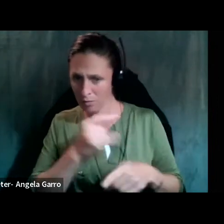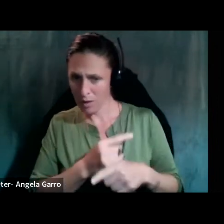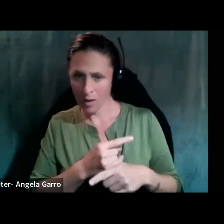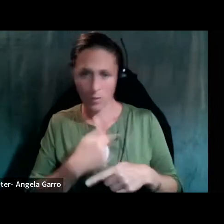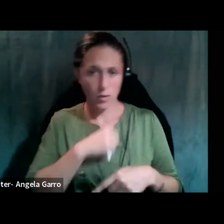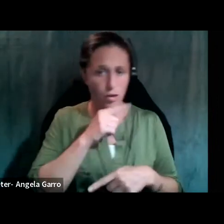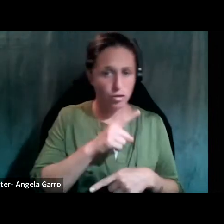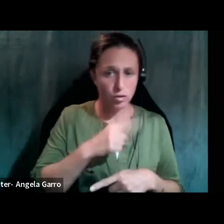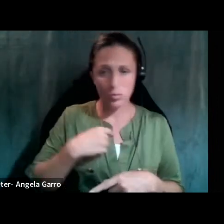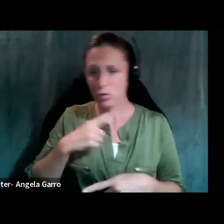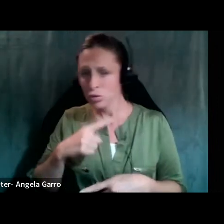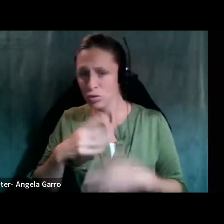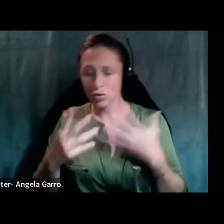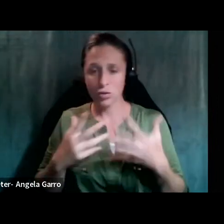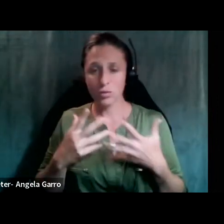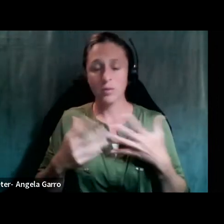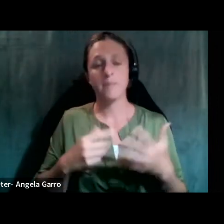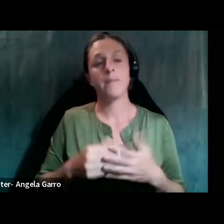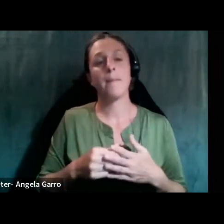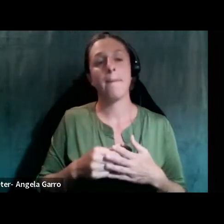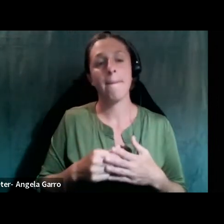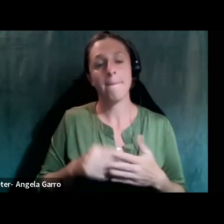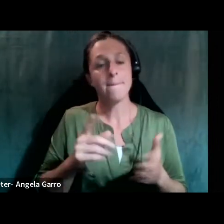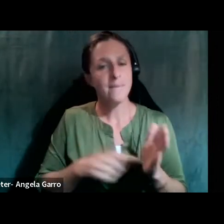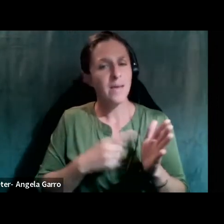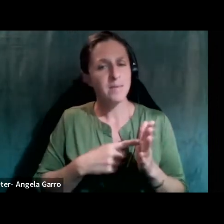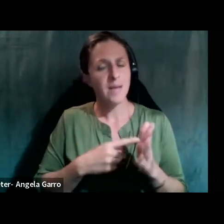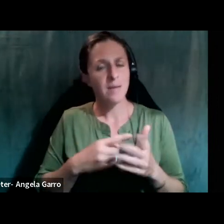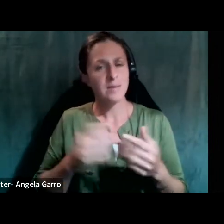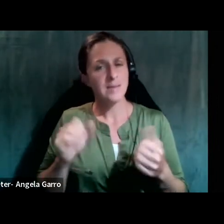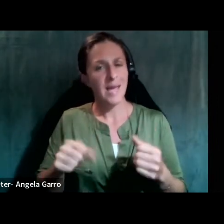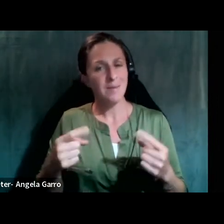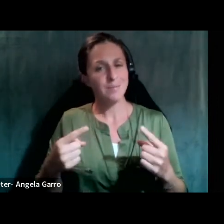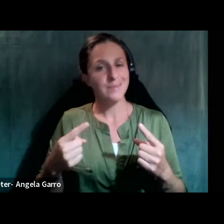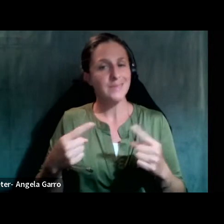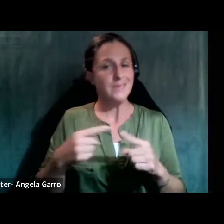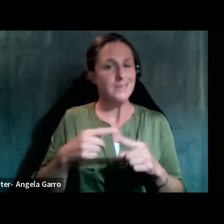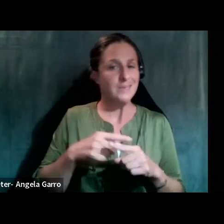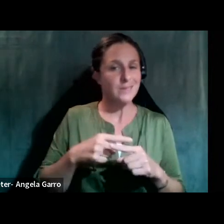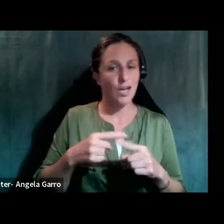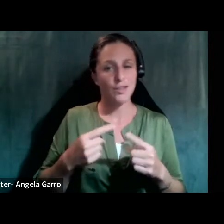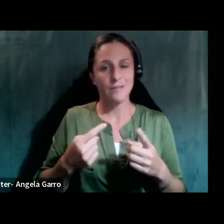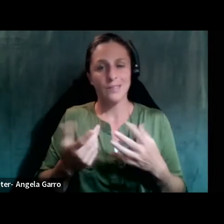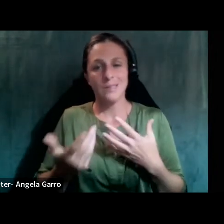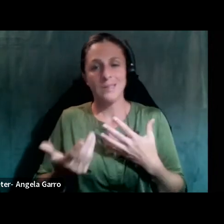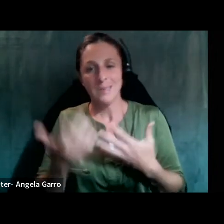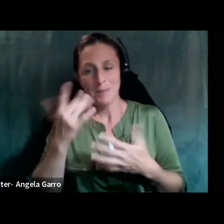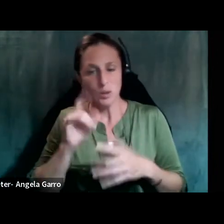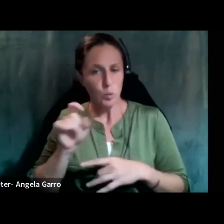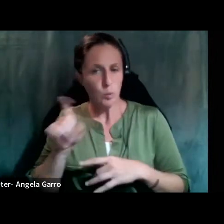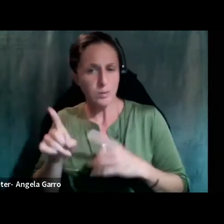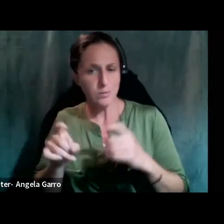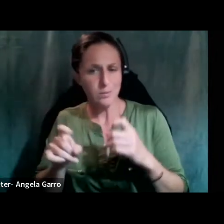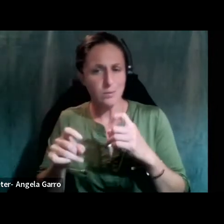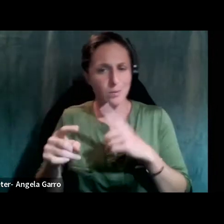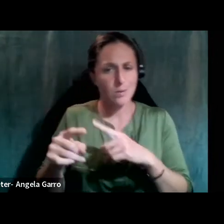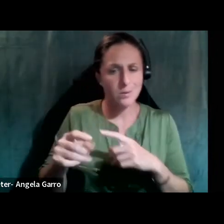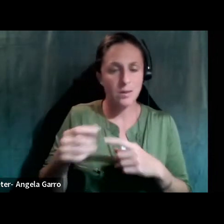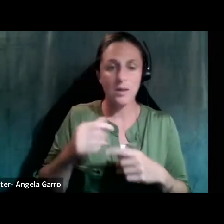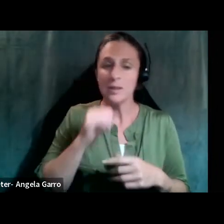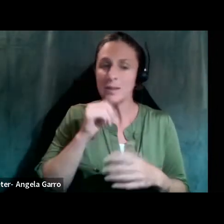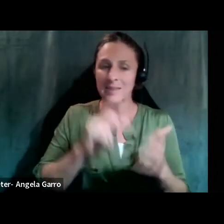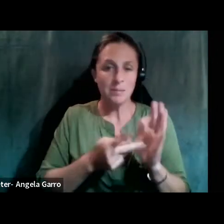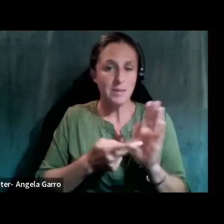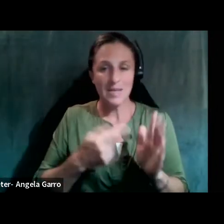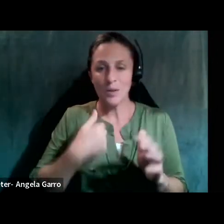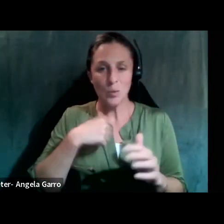this? And that sometimes it gets controversial because it's like you're questioning. But that's not to say that we don't appreciate